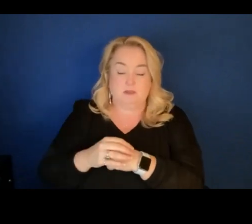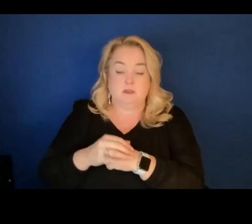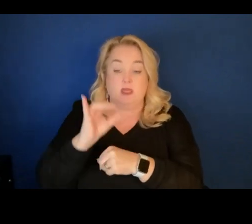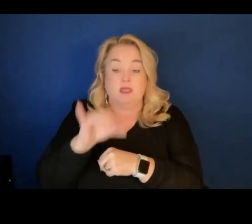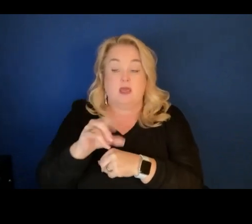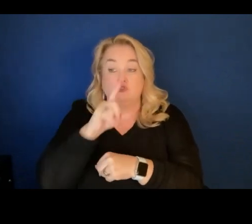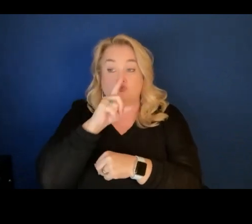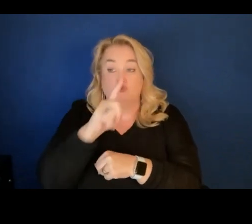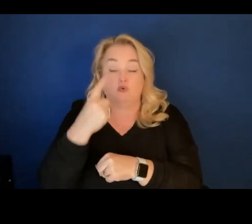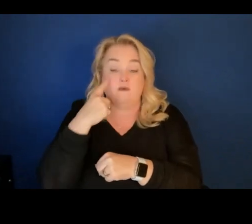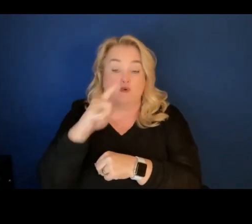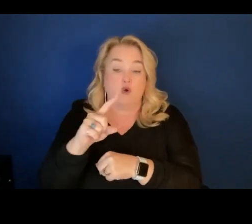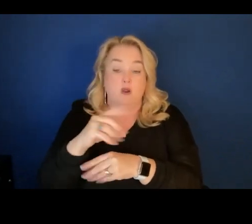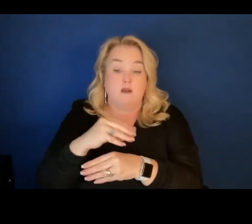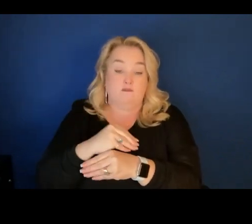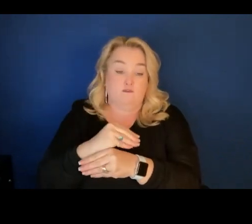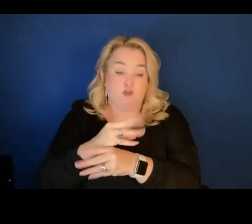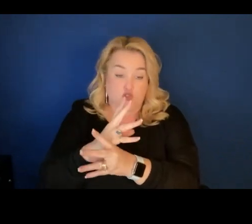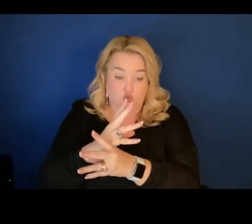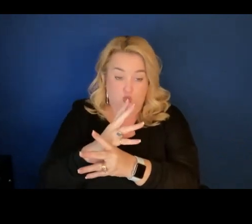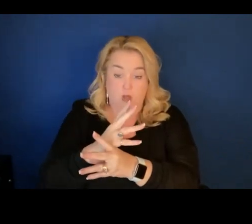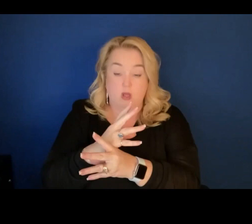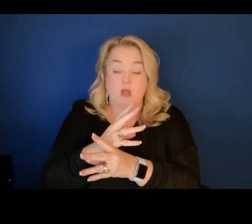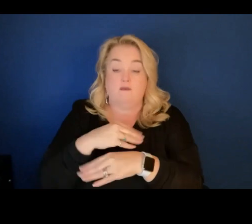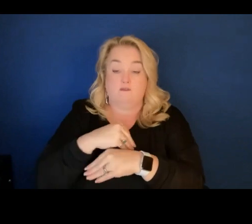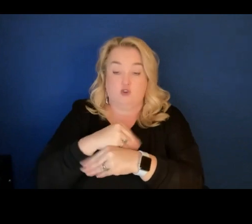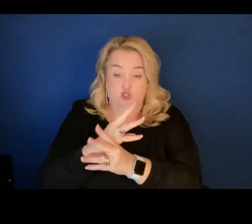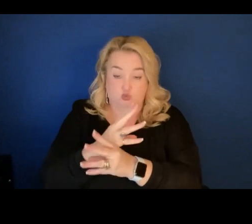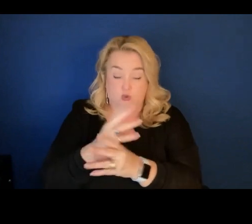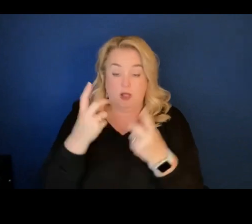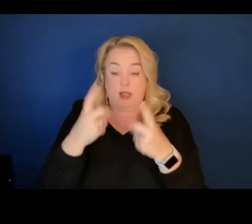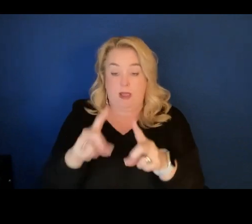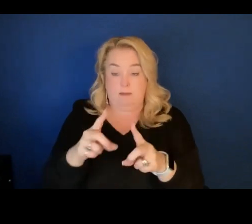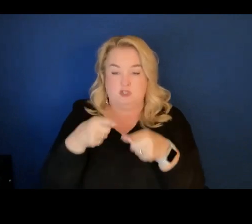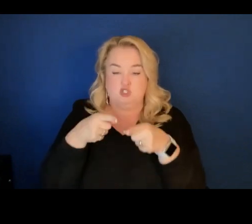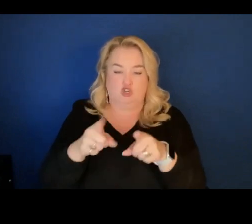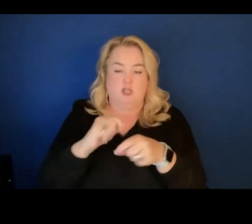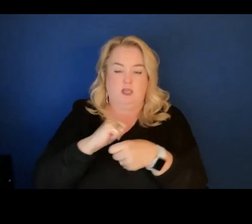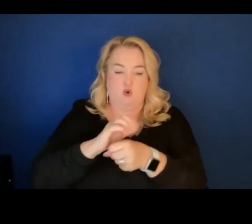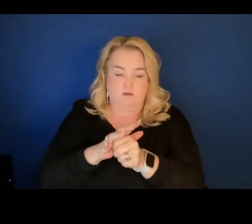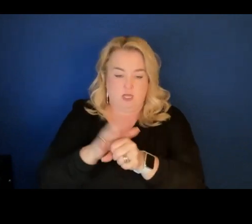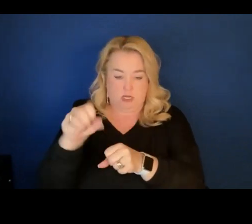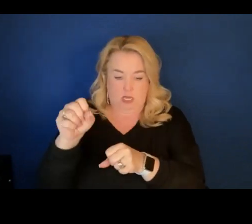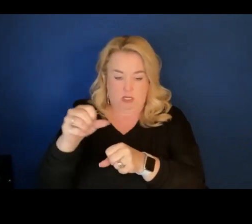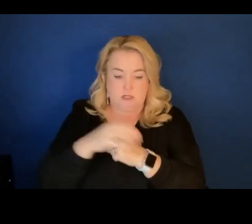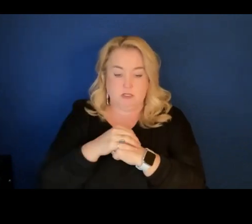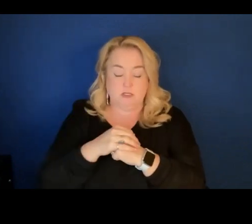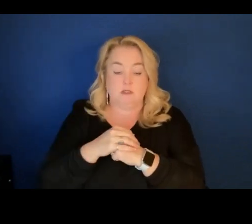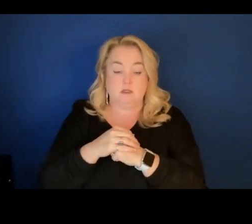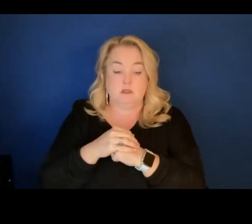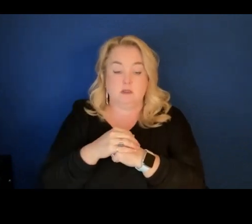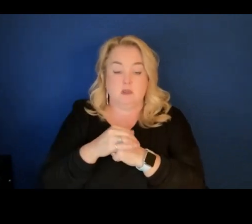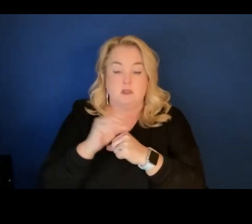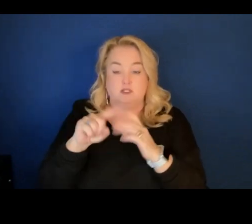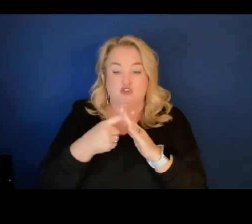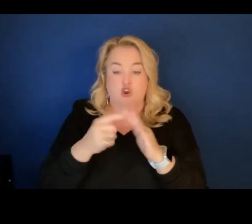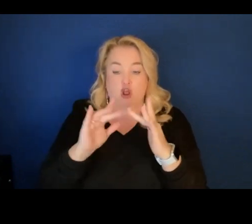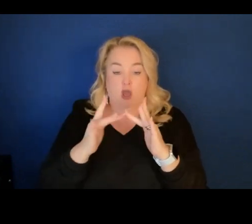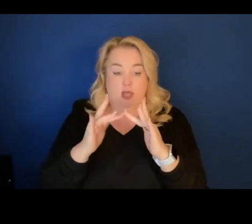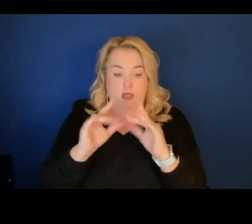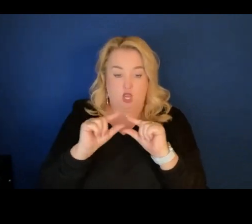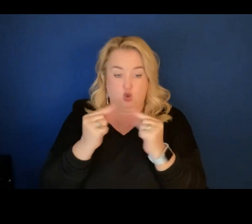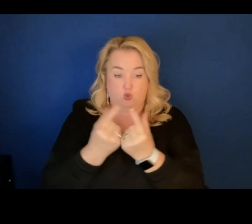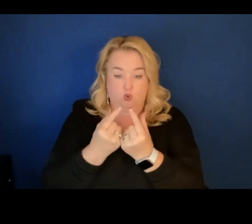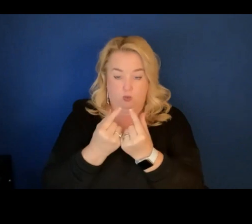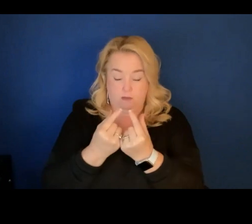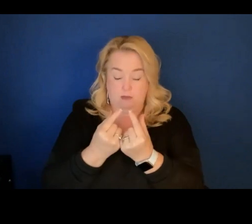for virtual group respite, which is something that emerged during the pandemic. We started an online version of our group